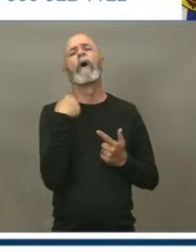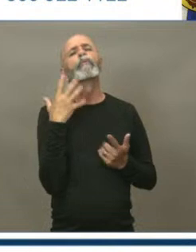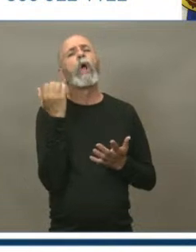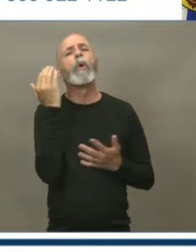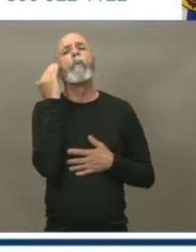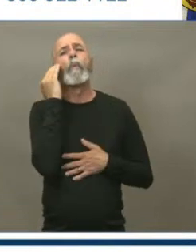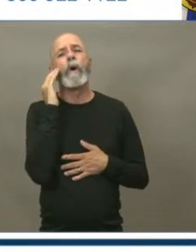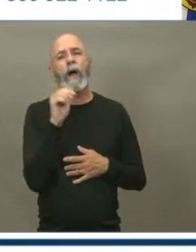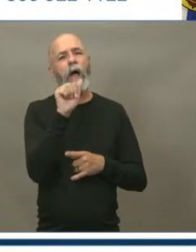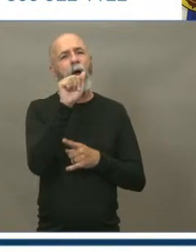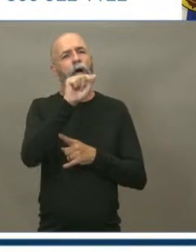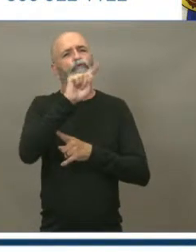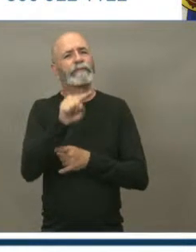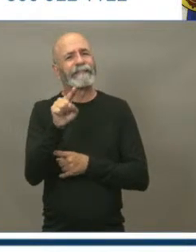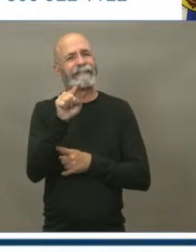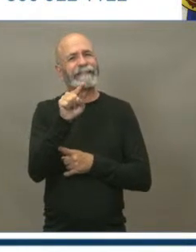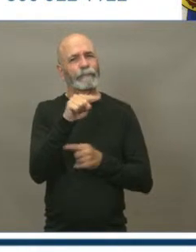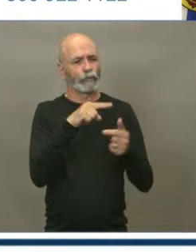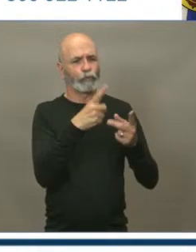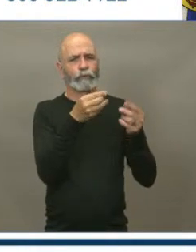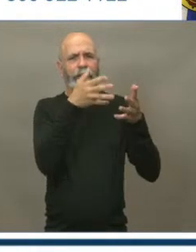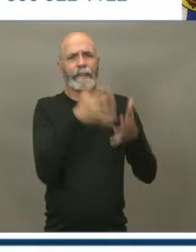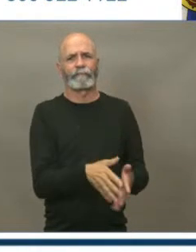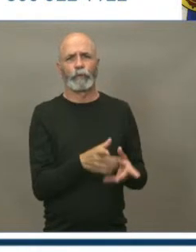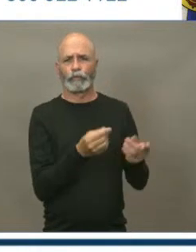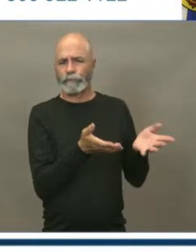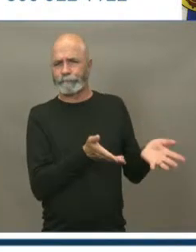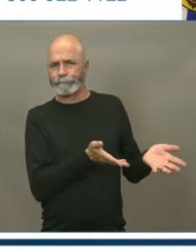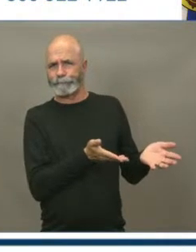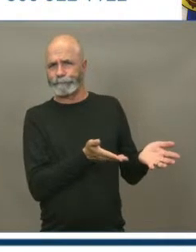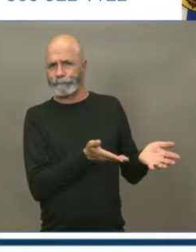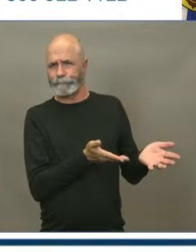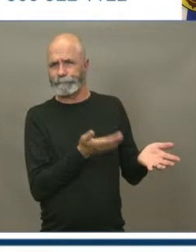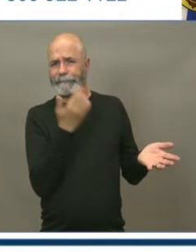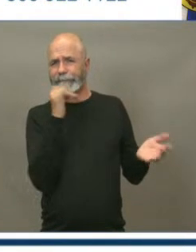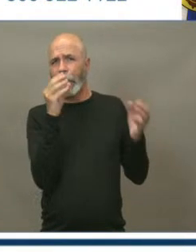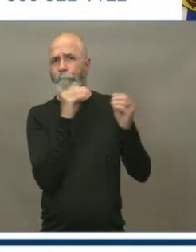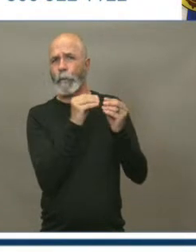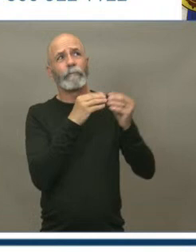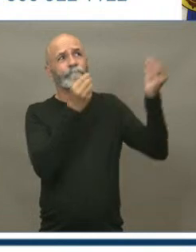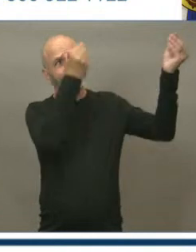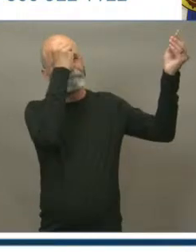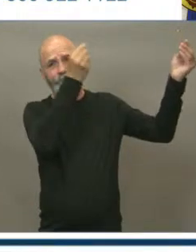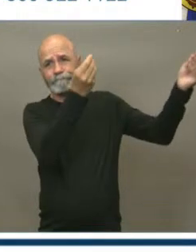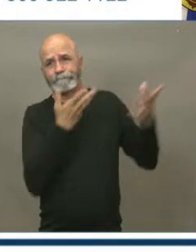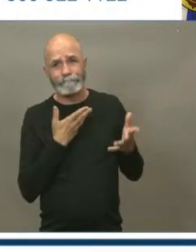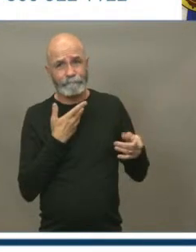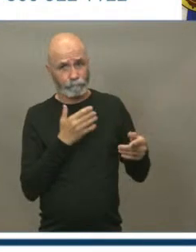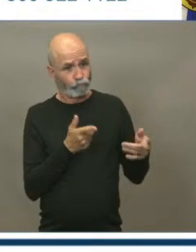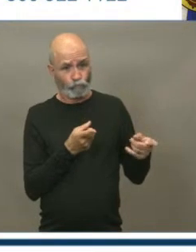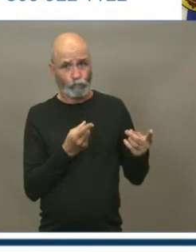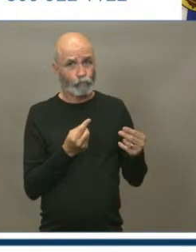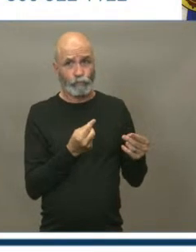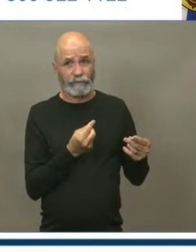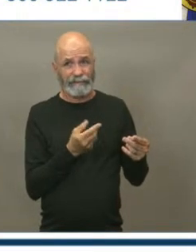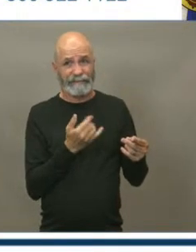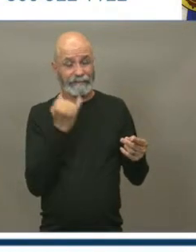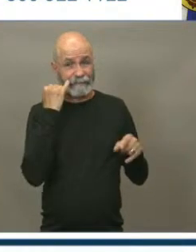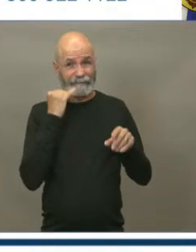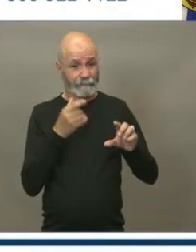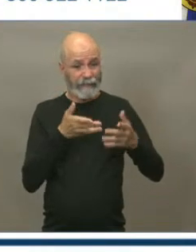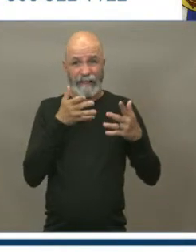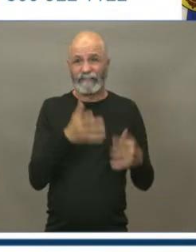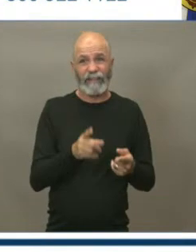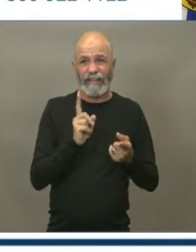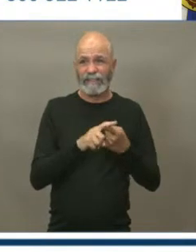Astrazeneca and what to do with it, but is there any decision yet what Nova Scotia plans to do with the remaining less than 3,000 vials